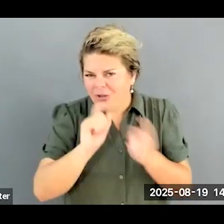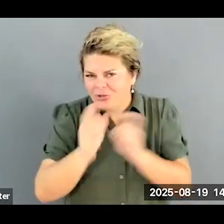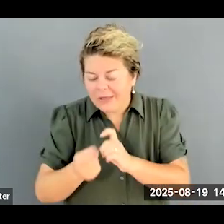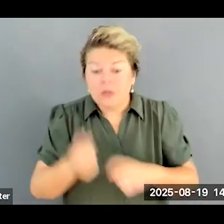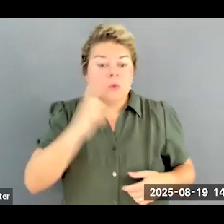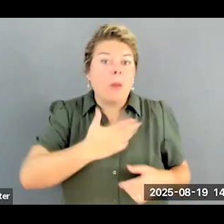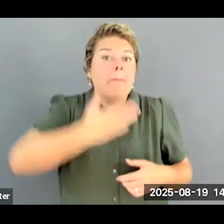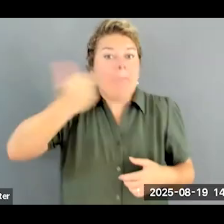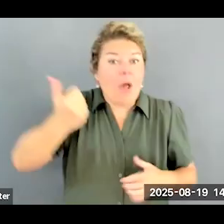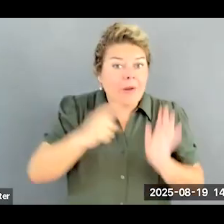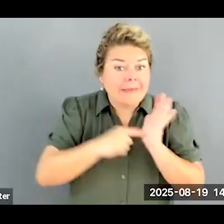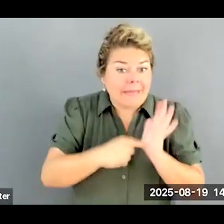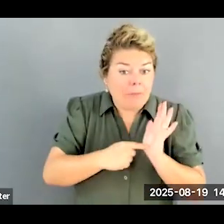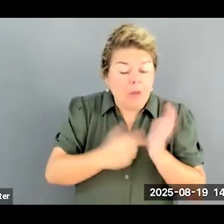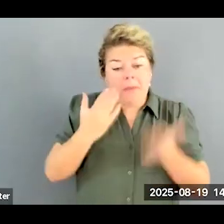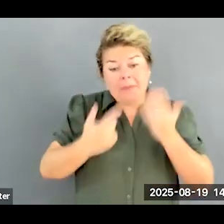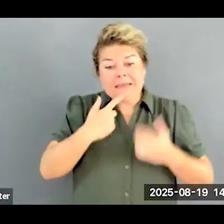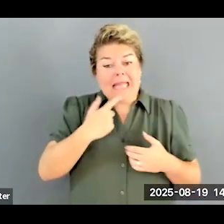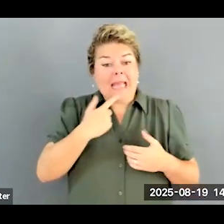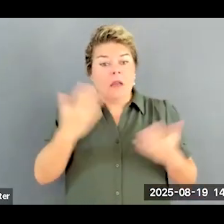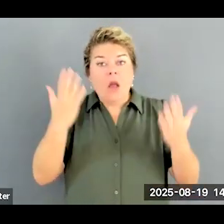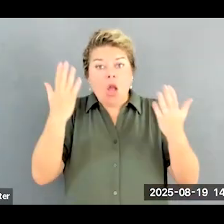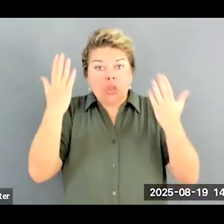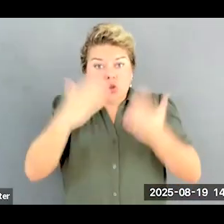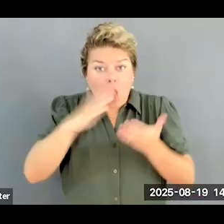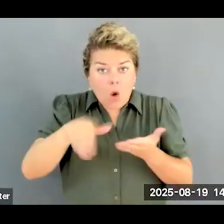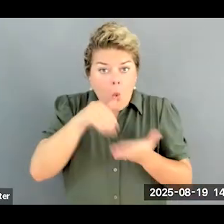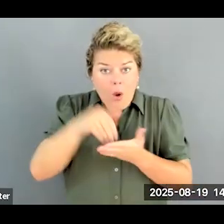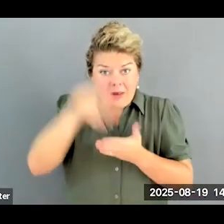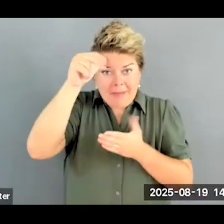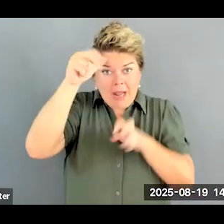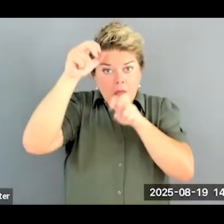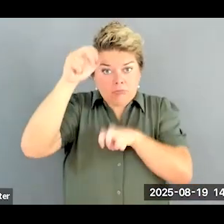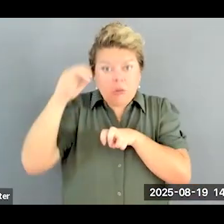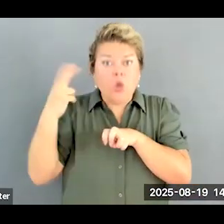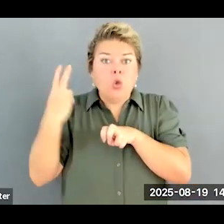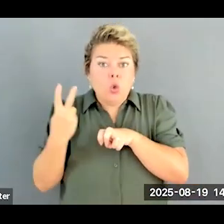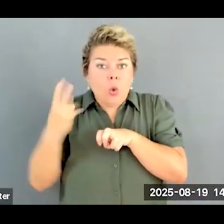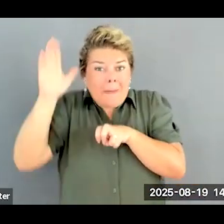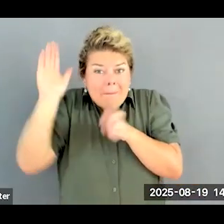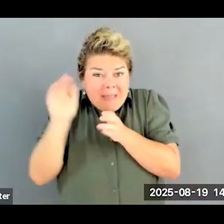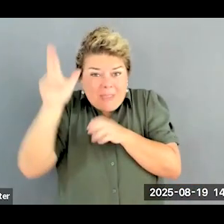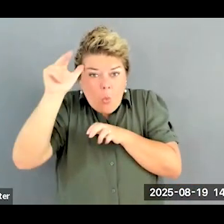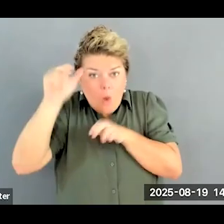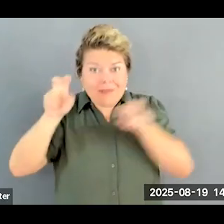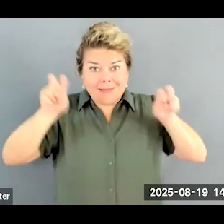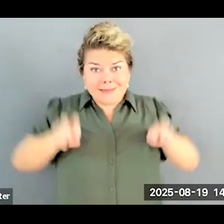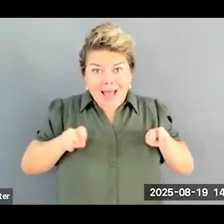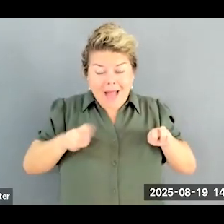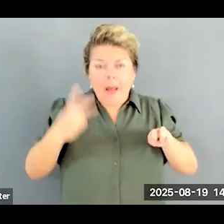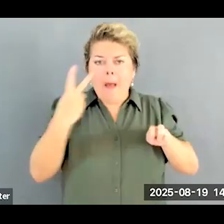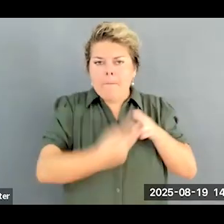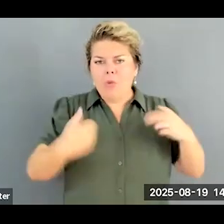text for this one might be a dark horse in the middle, accompanied by two miniature horses on each side, which are both wearing